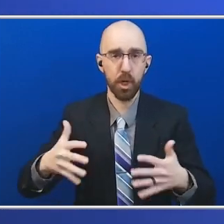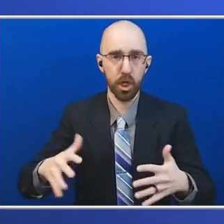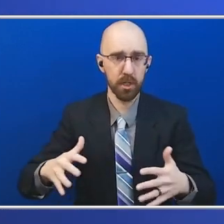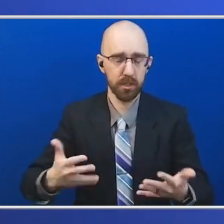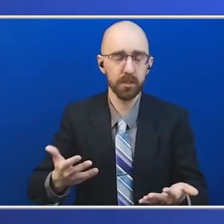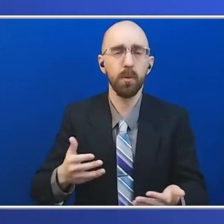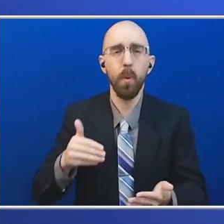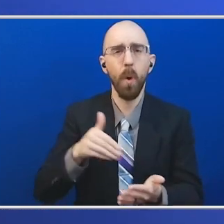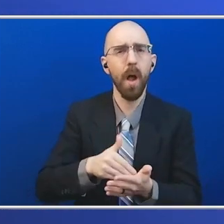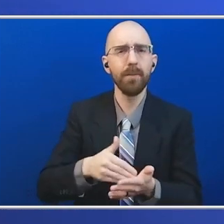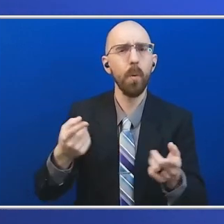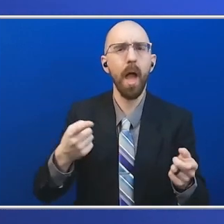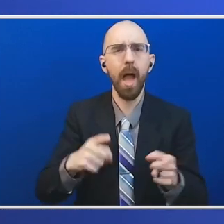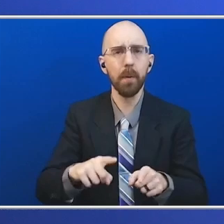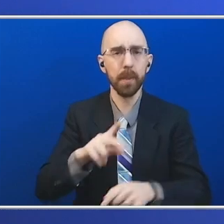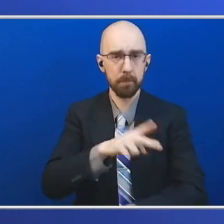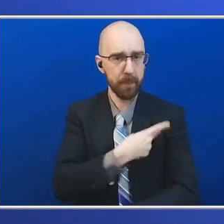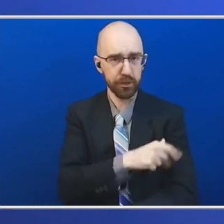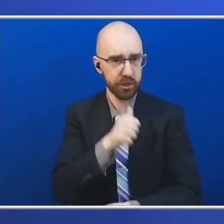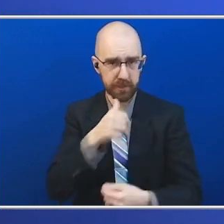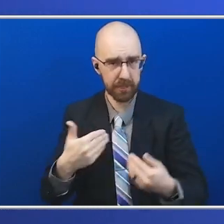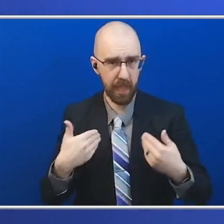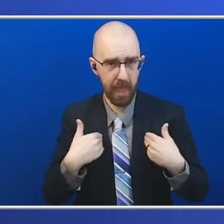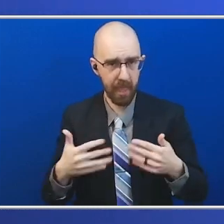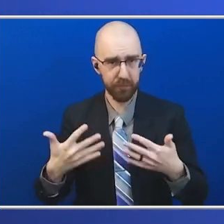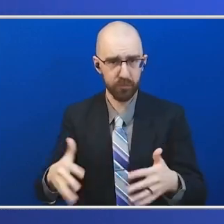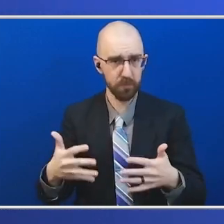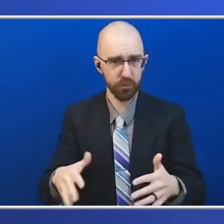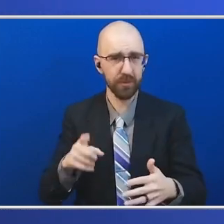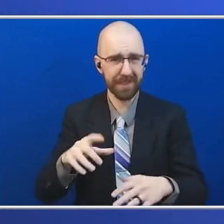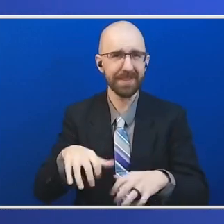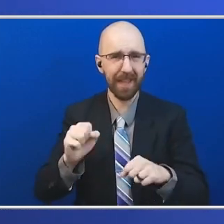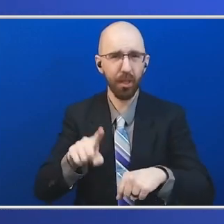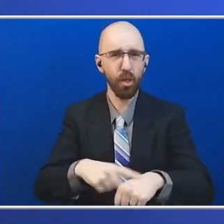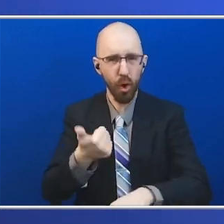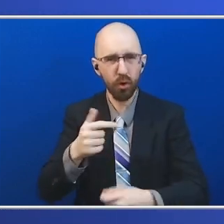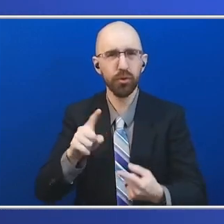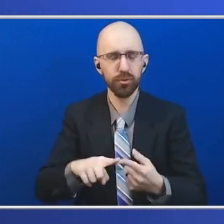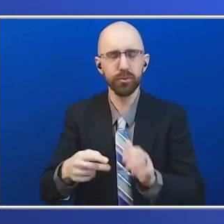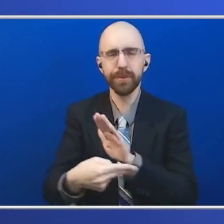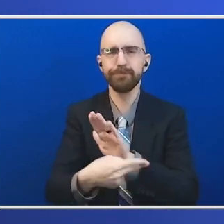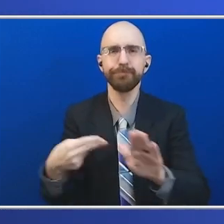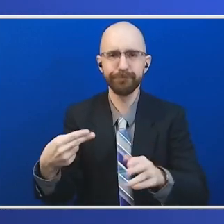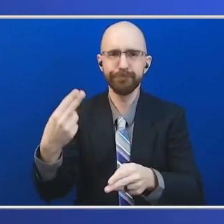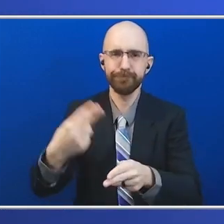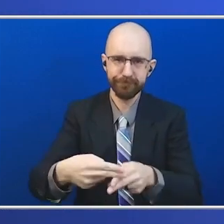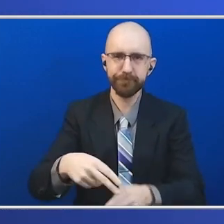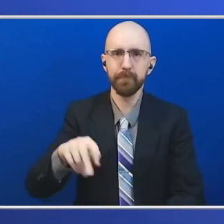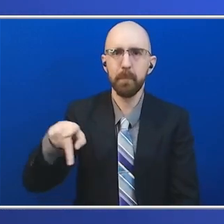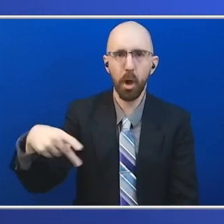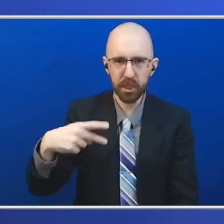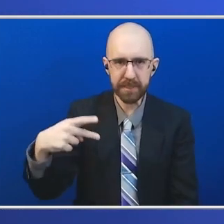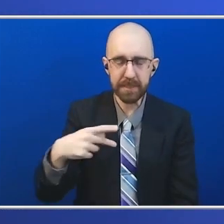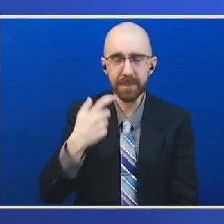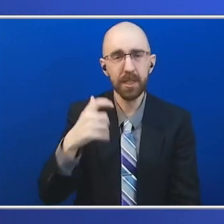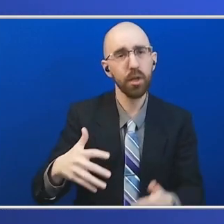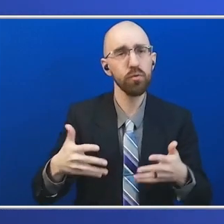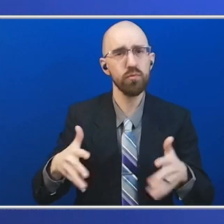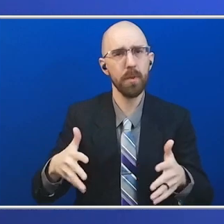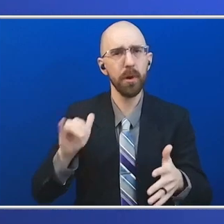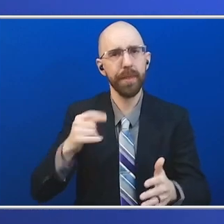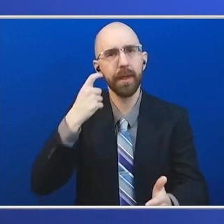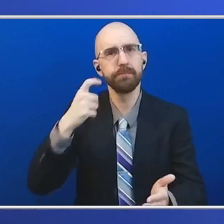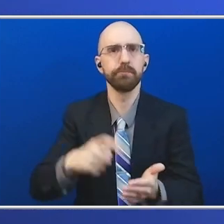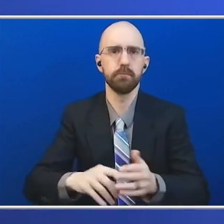if a patient doesn't have tremor, it takes a little longer to be diagnosed with Parkinson's, because tremor being such an obvious symptom